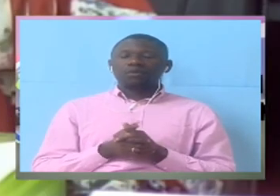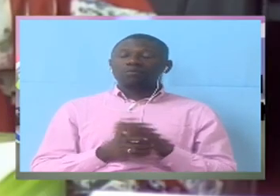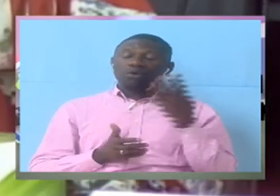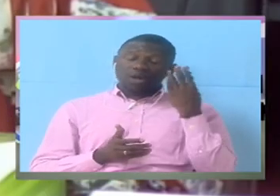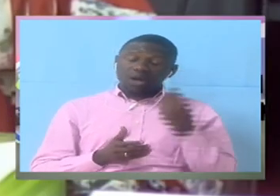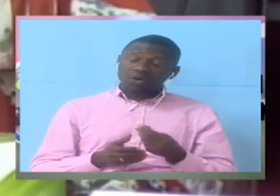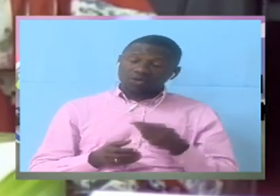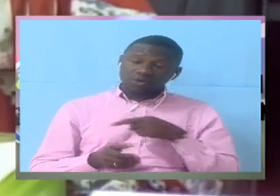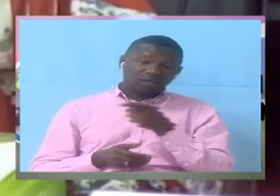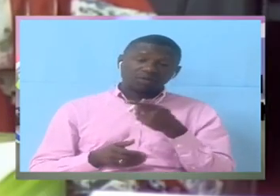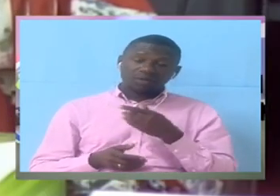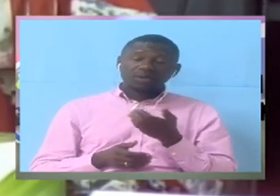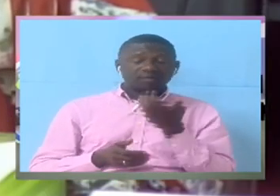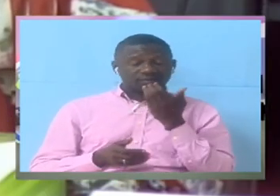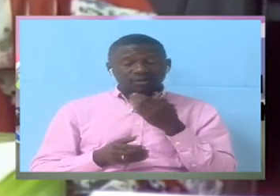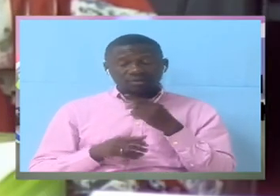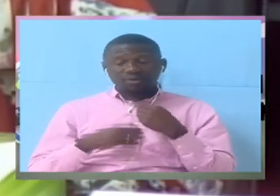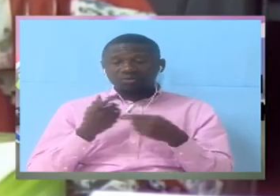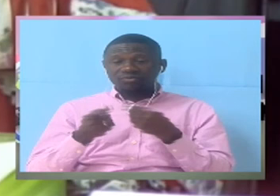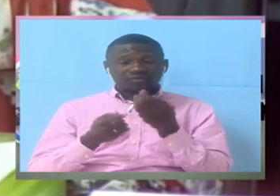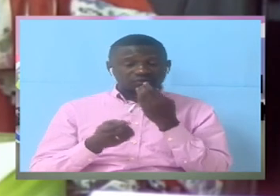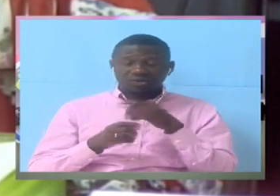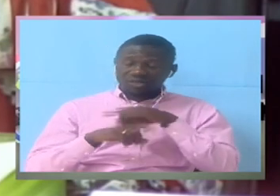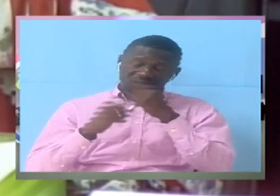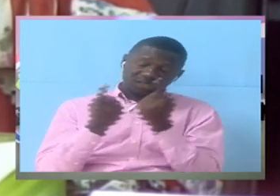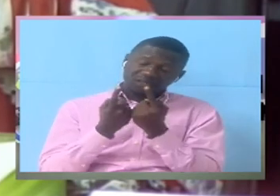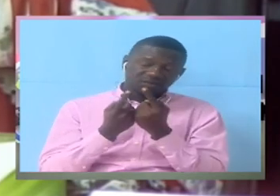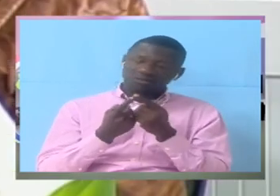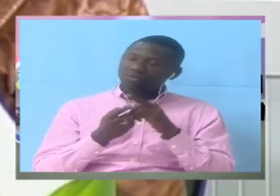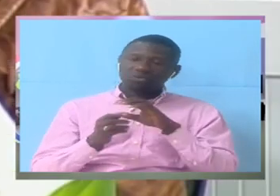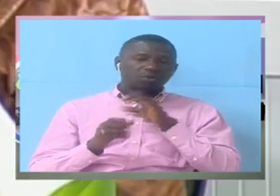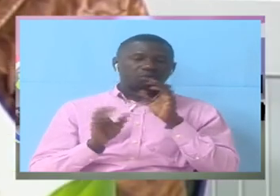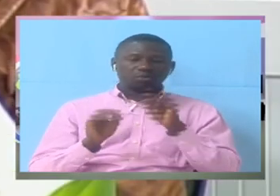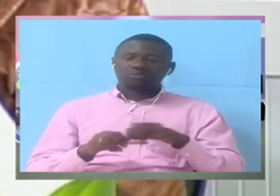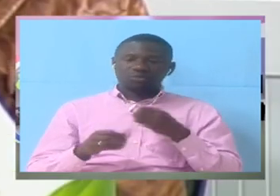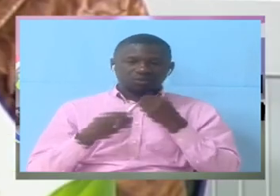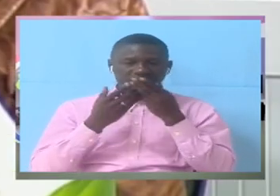But how they were living in terms of their sustenance, I cannot say anything about it.